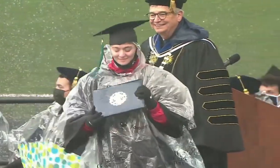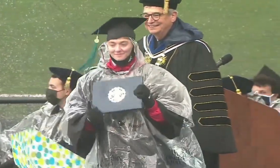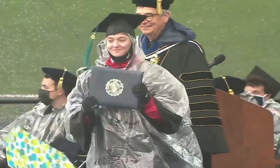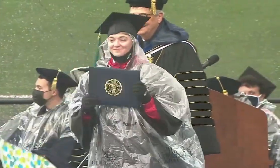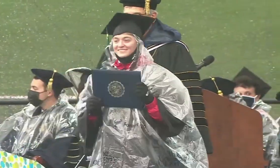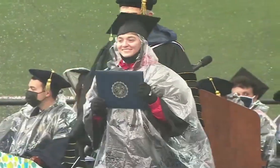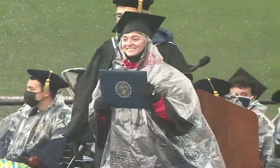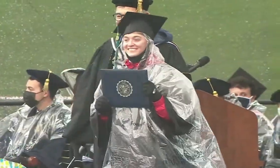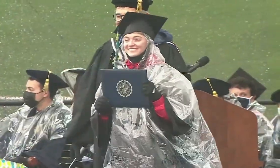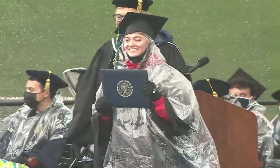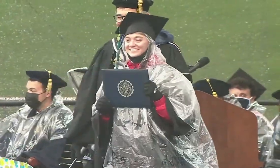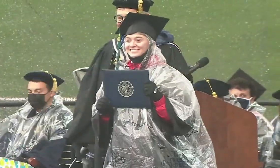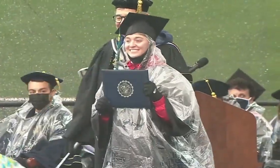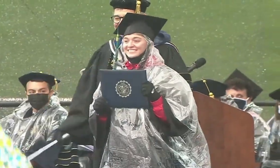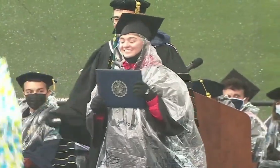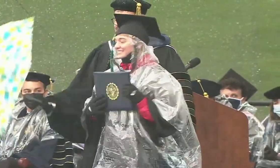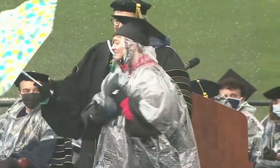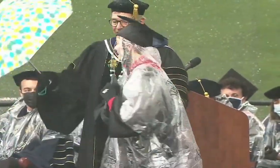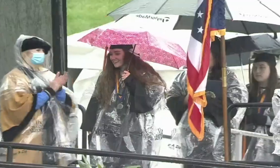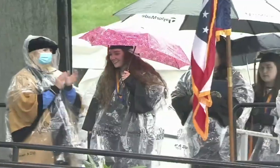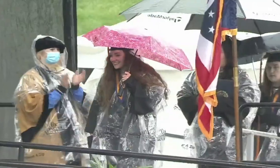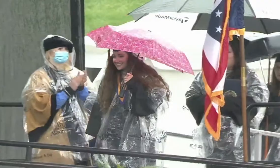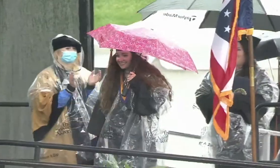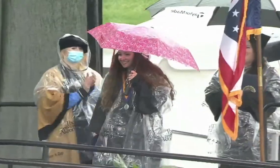Raquel L. Richards.